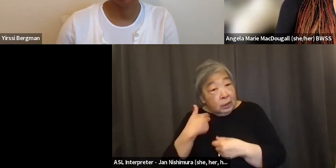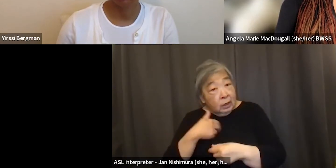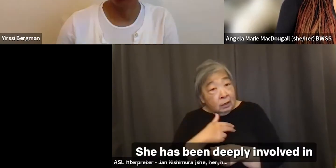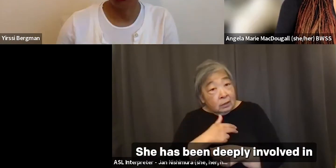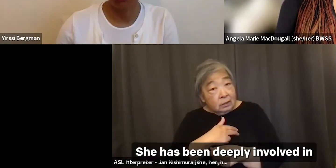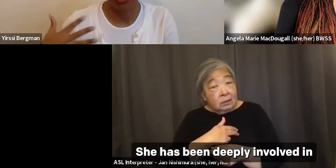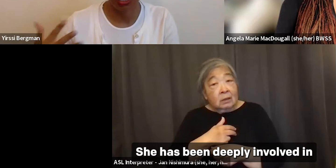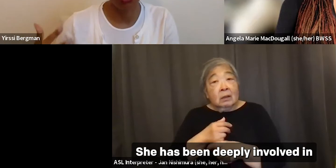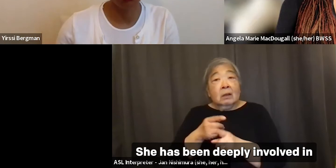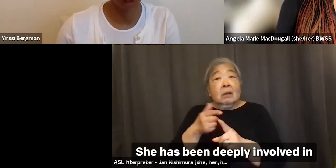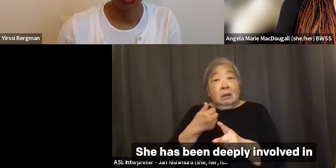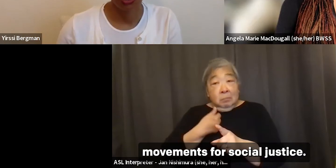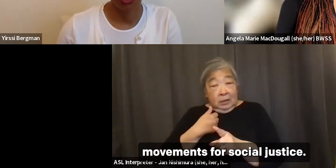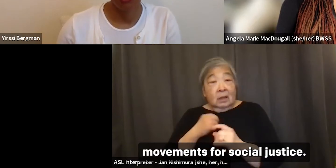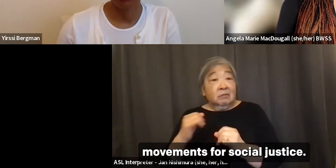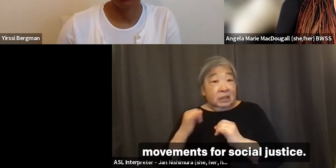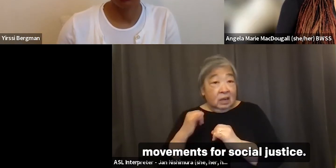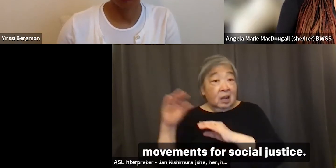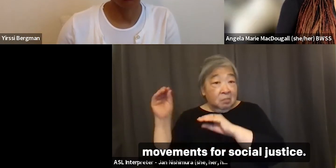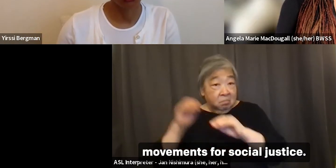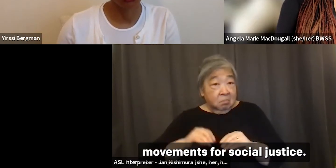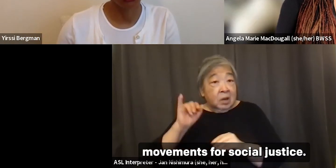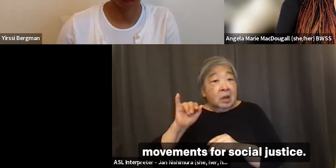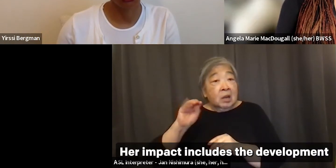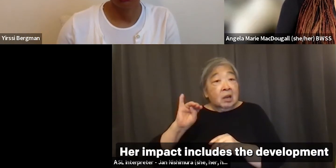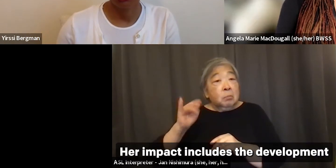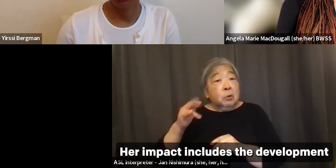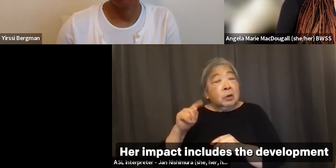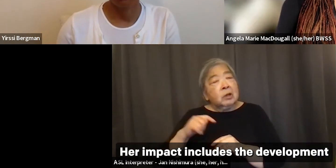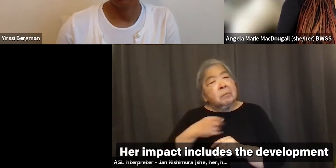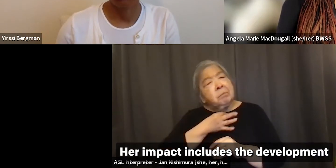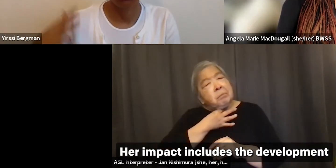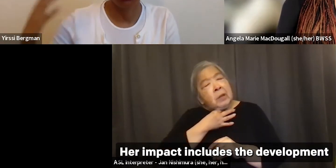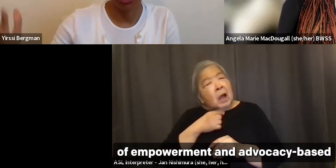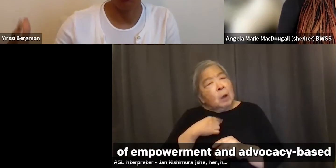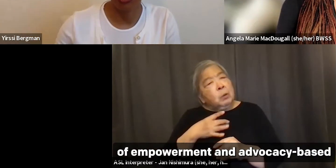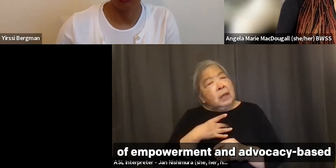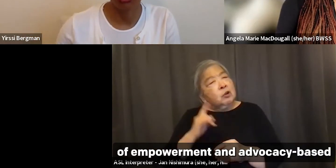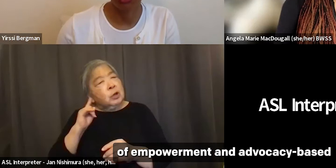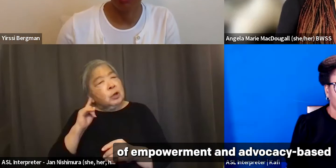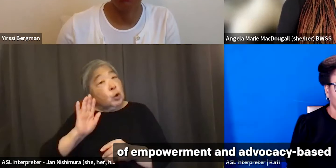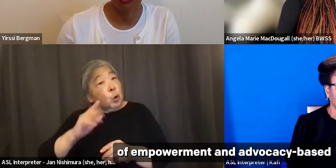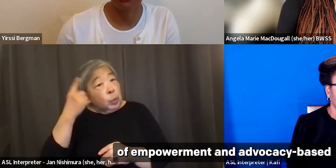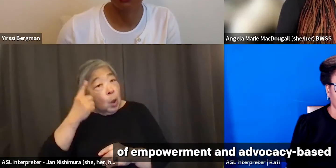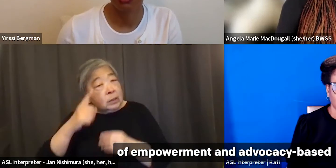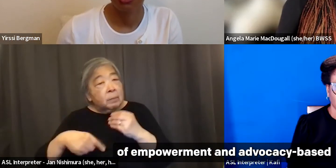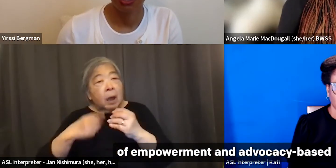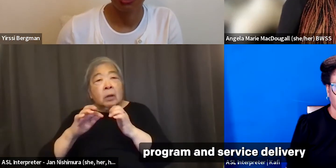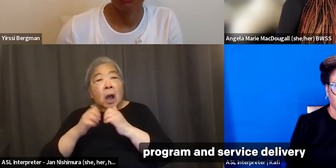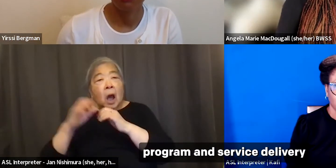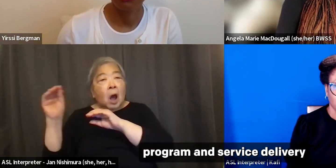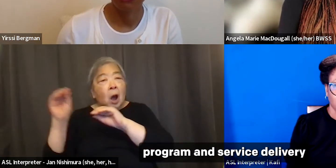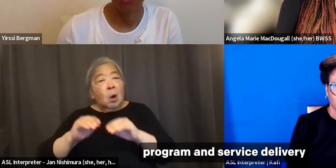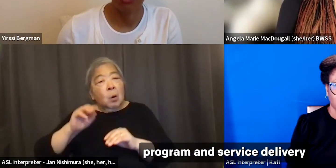She has been deeply involved in movements for social justice. Her impact includes the development of empowerment and advocacy-based